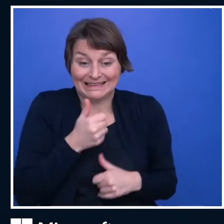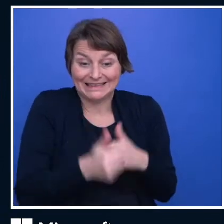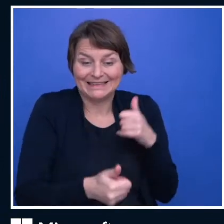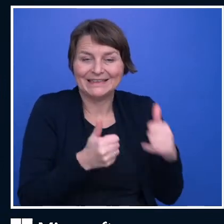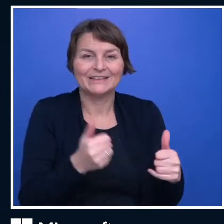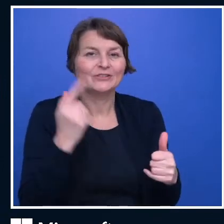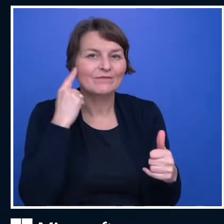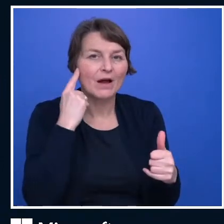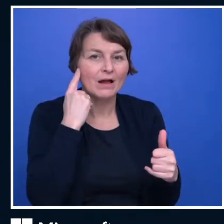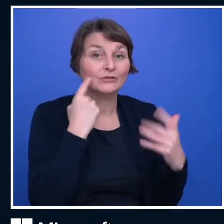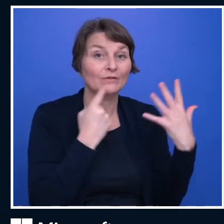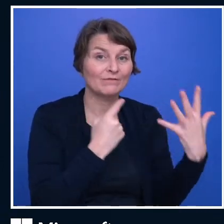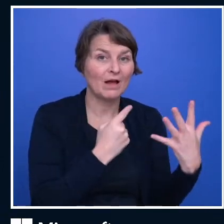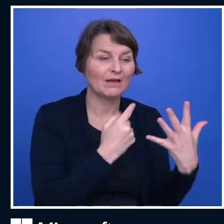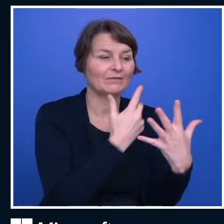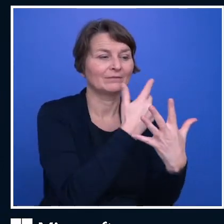afterwards.